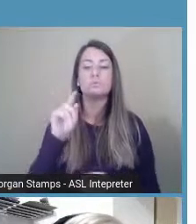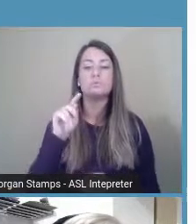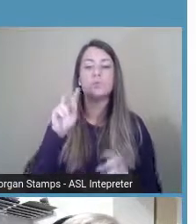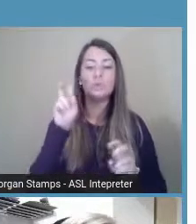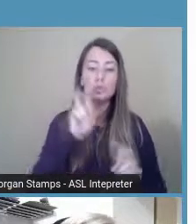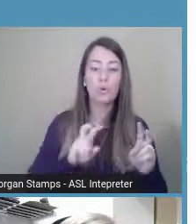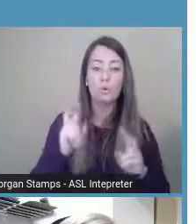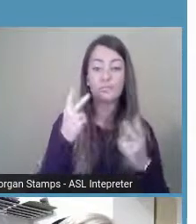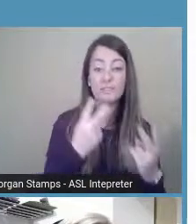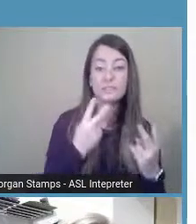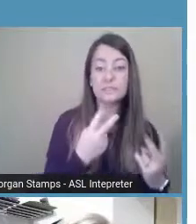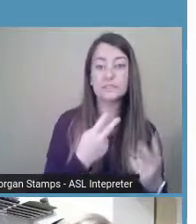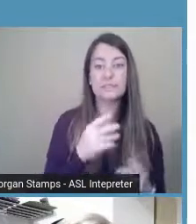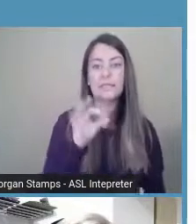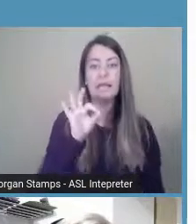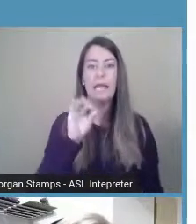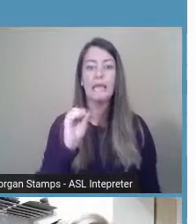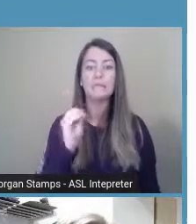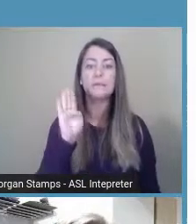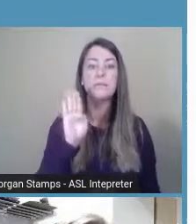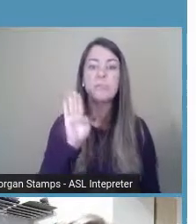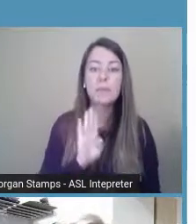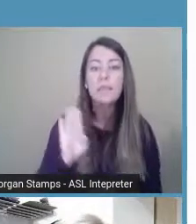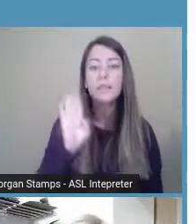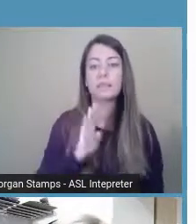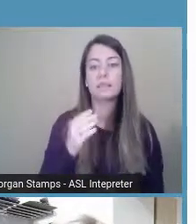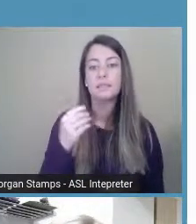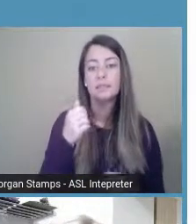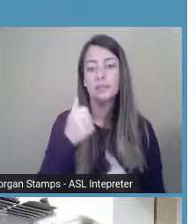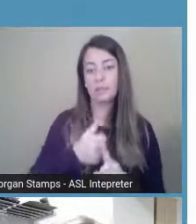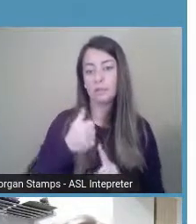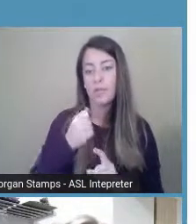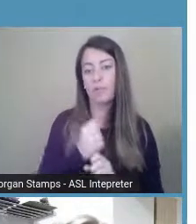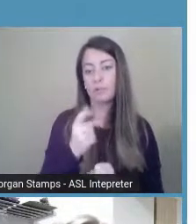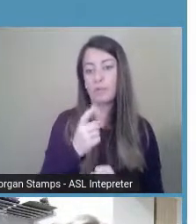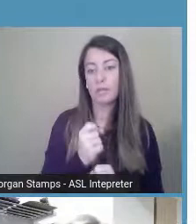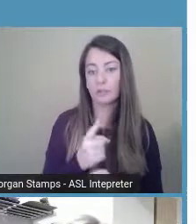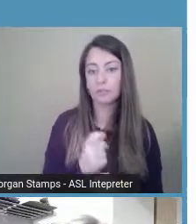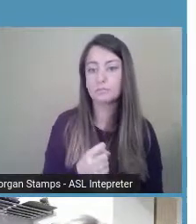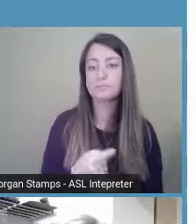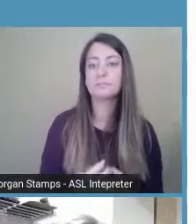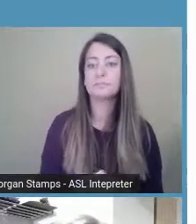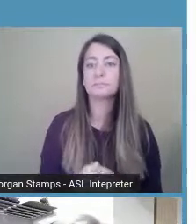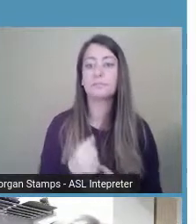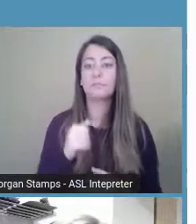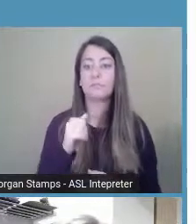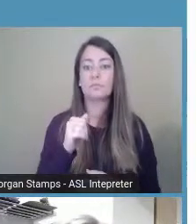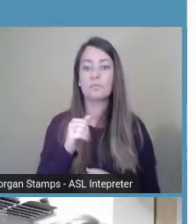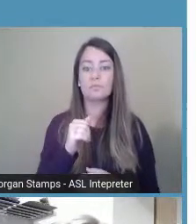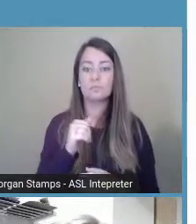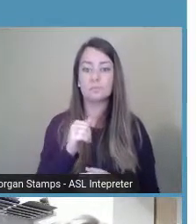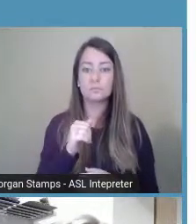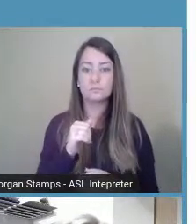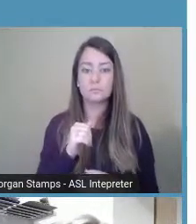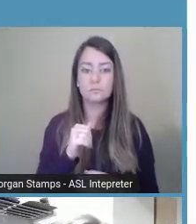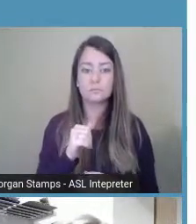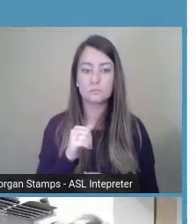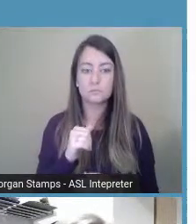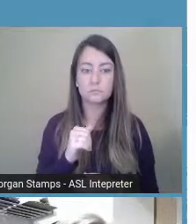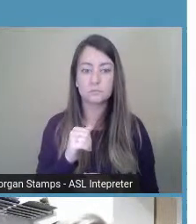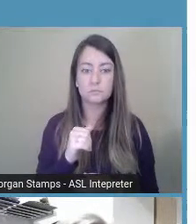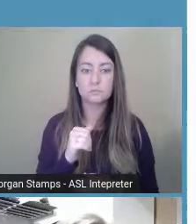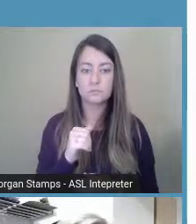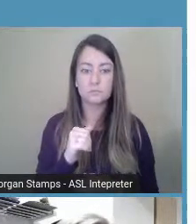art, traditional arts, and craft. Our budget of about $2.5 million per year supports 18 to